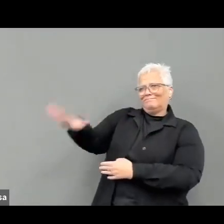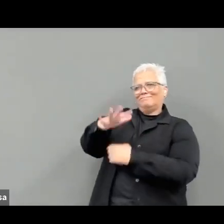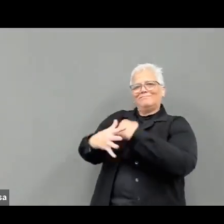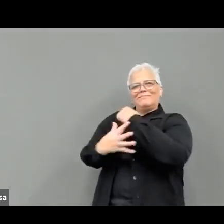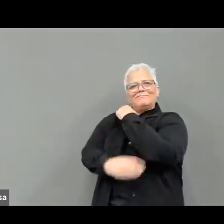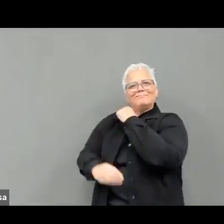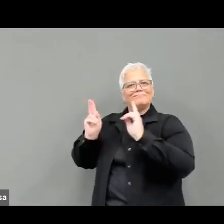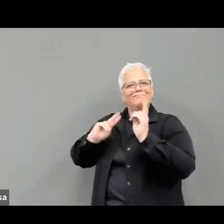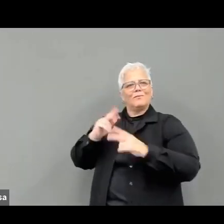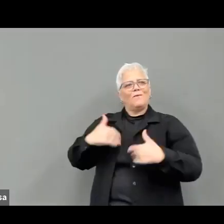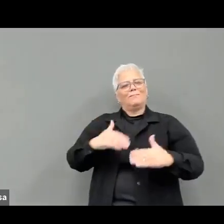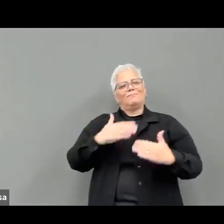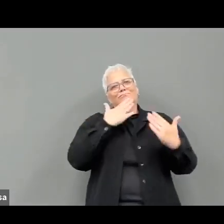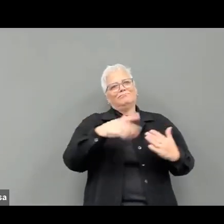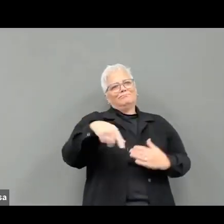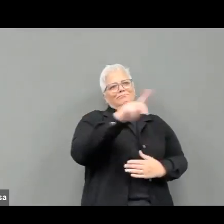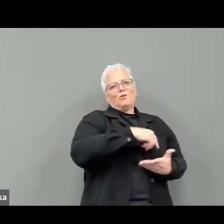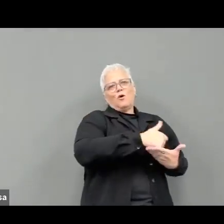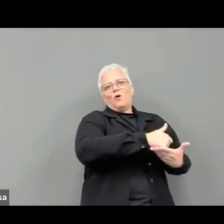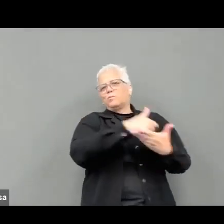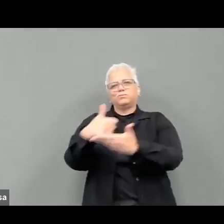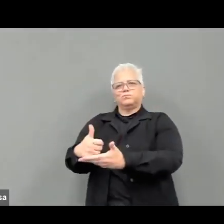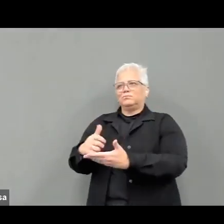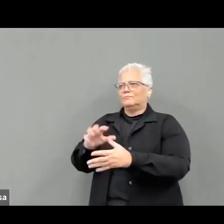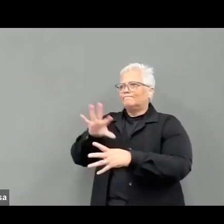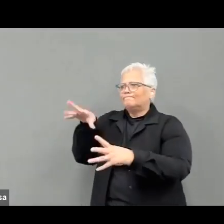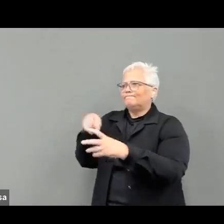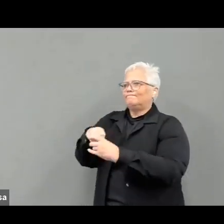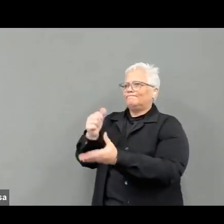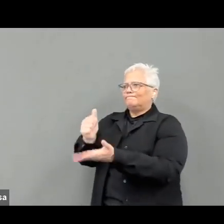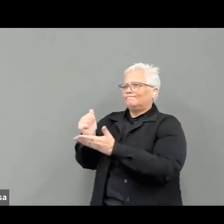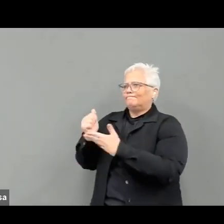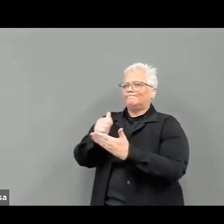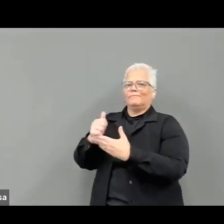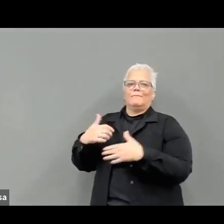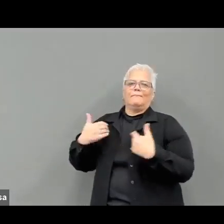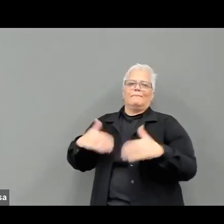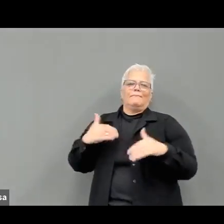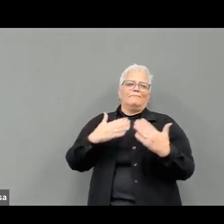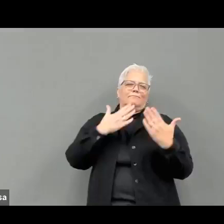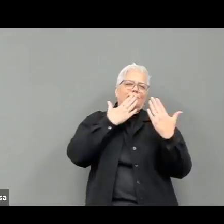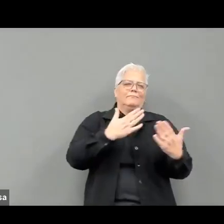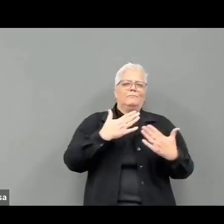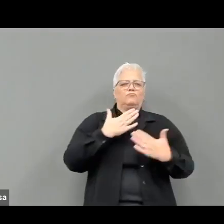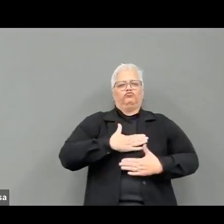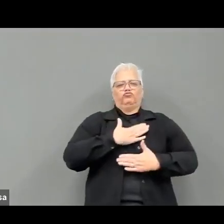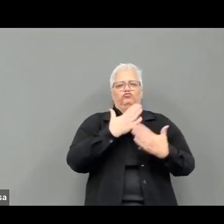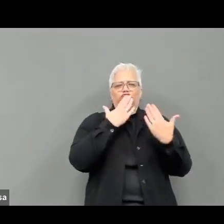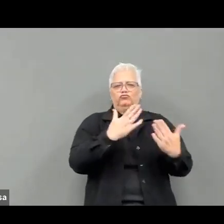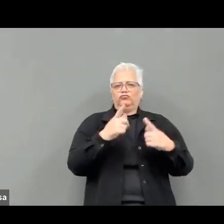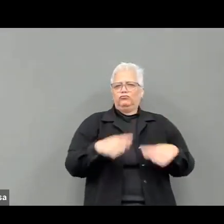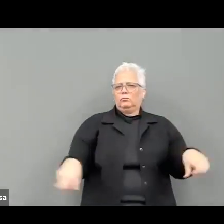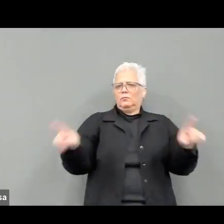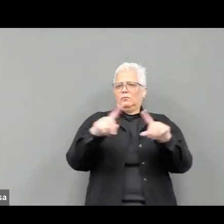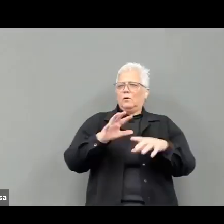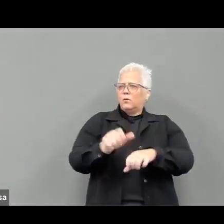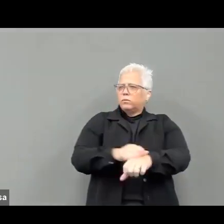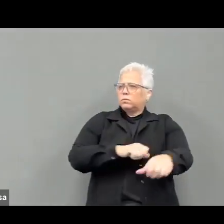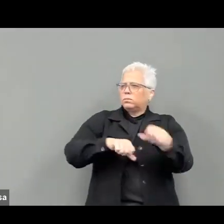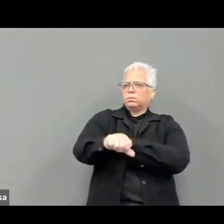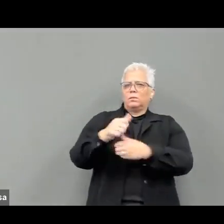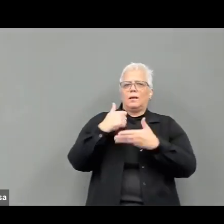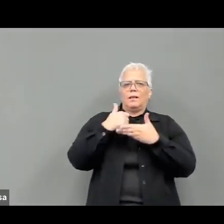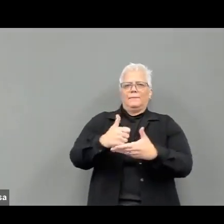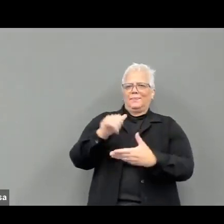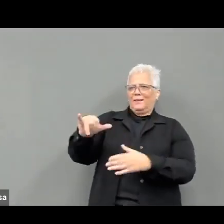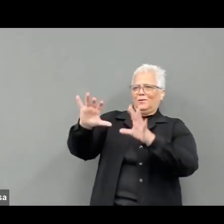vaccine. So thank you again. Really do appreciate your work. Good news to start off with this week, we're seeing a